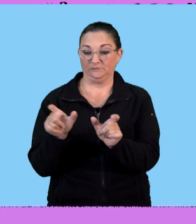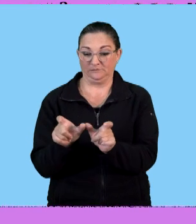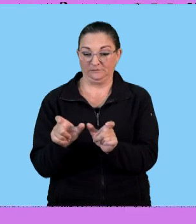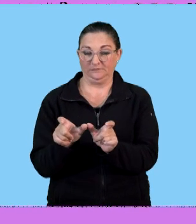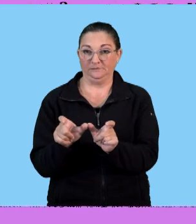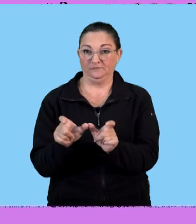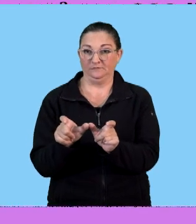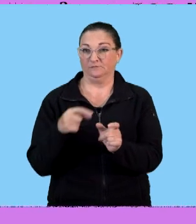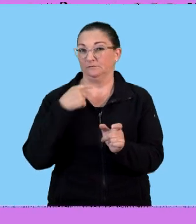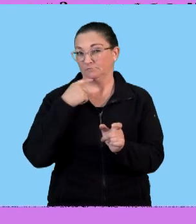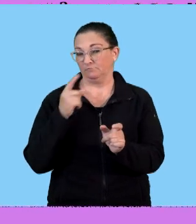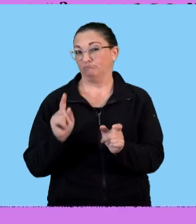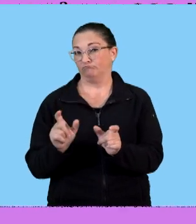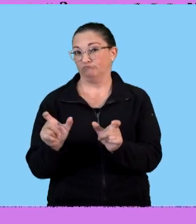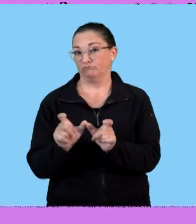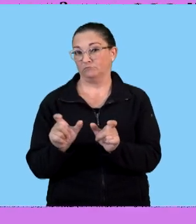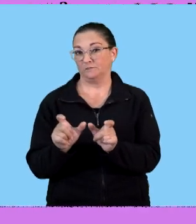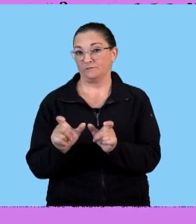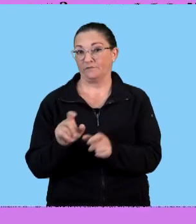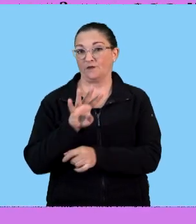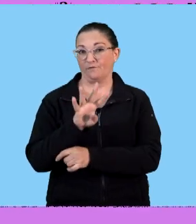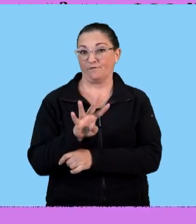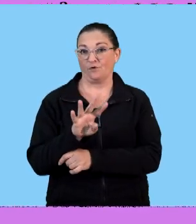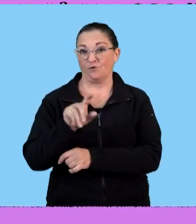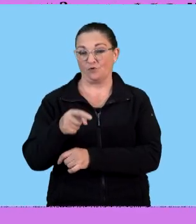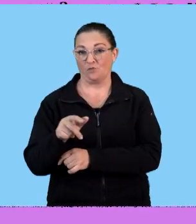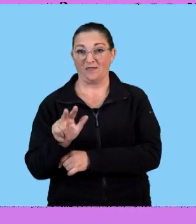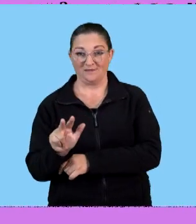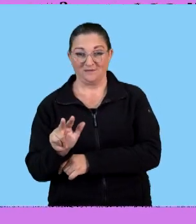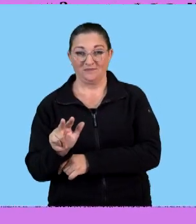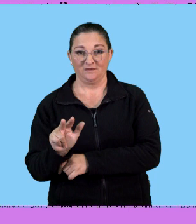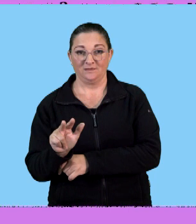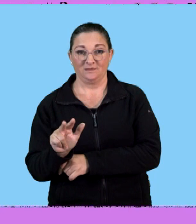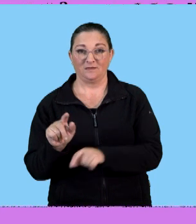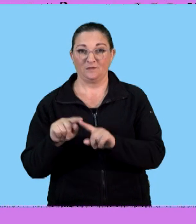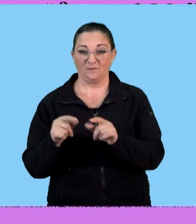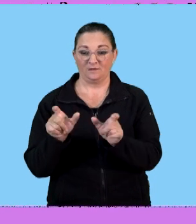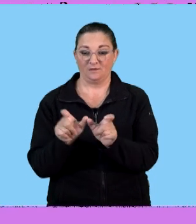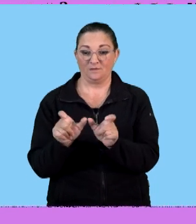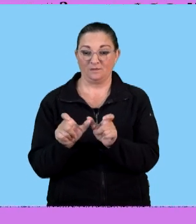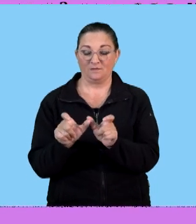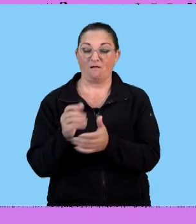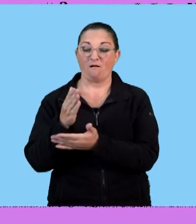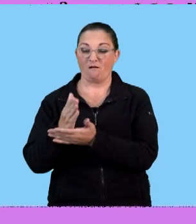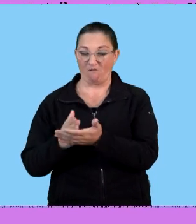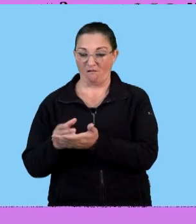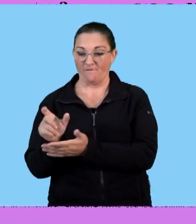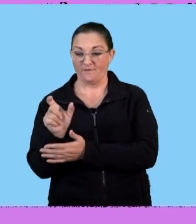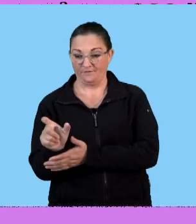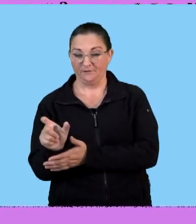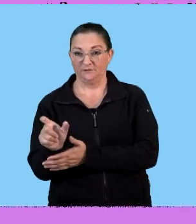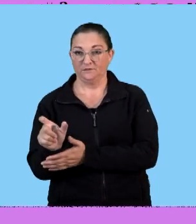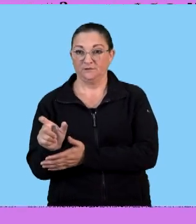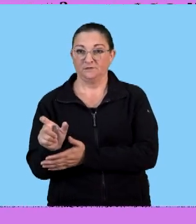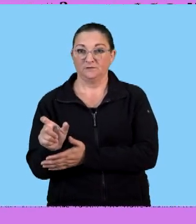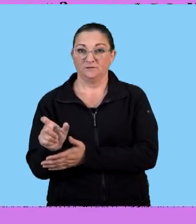swimming pool, right, we are saying this is 4,8. So we agree that the radius is half of that. It will